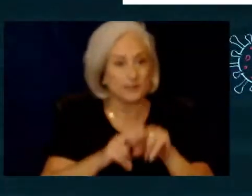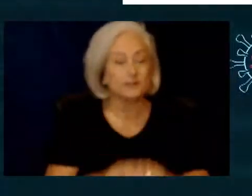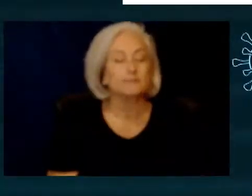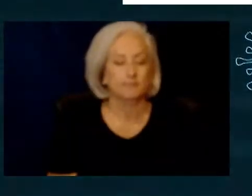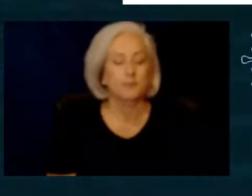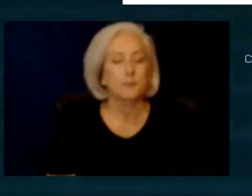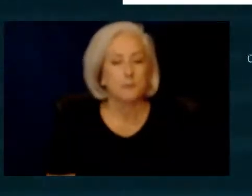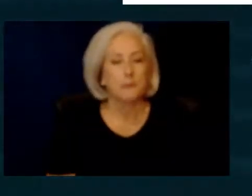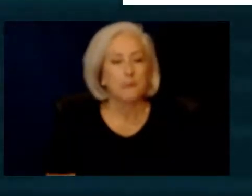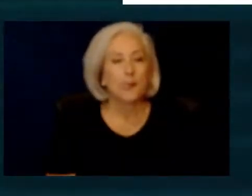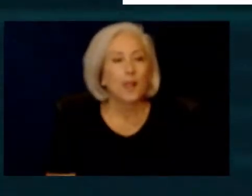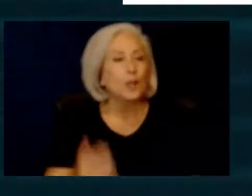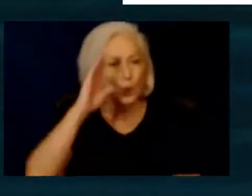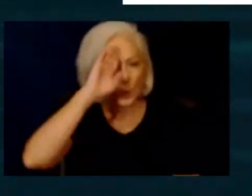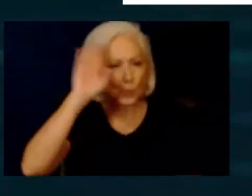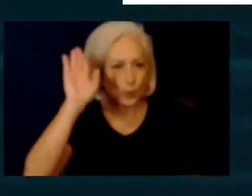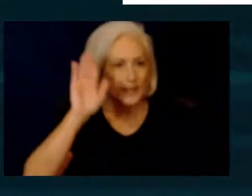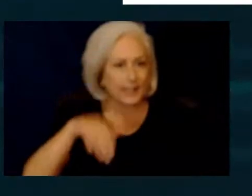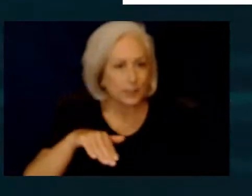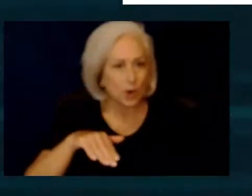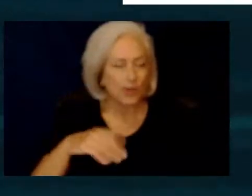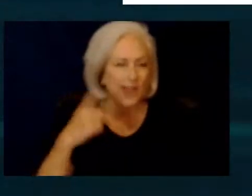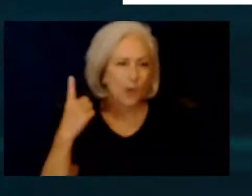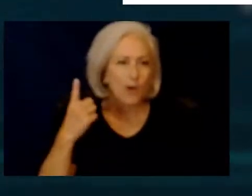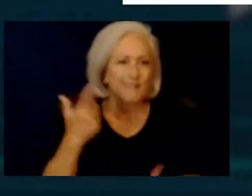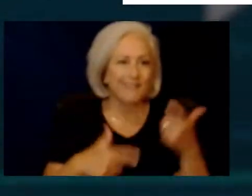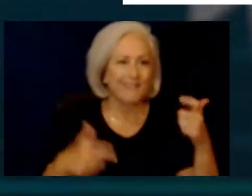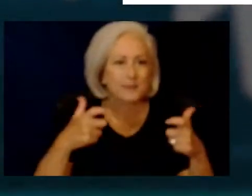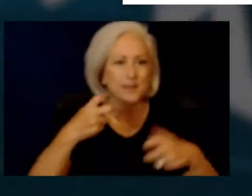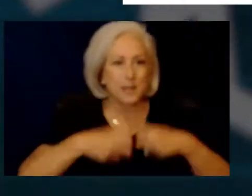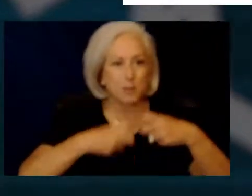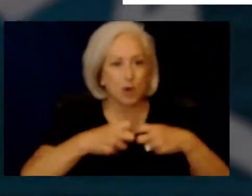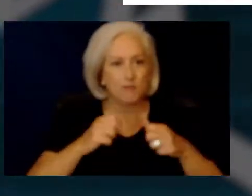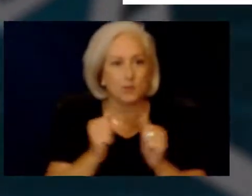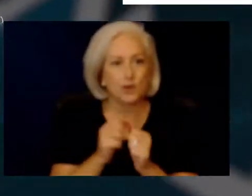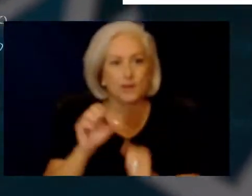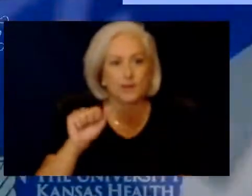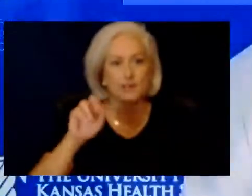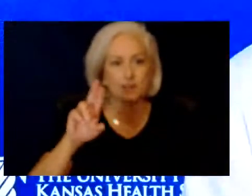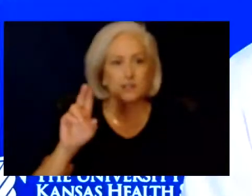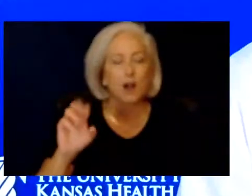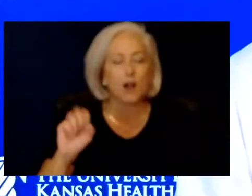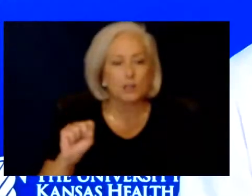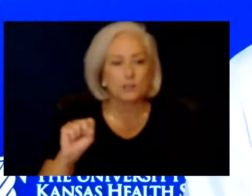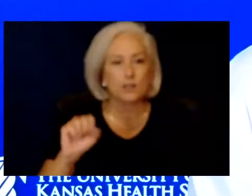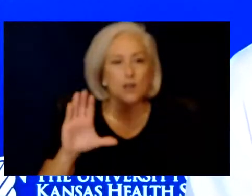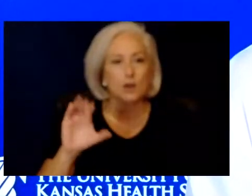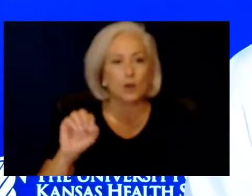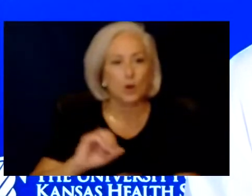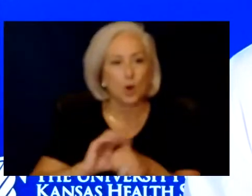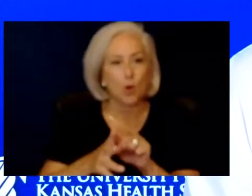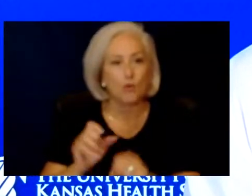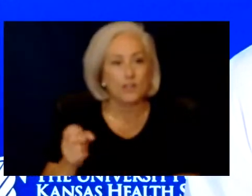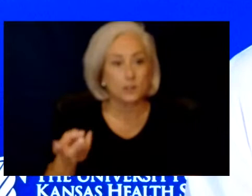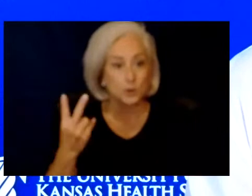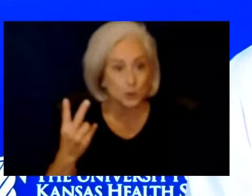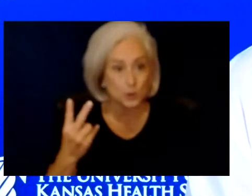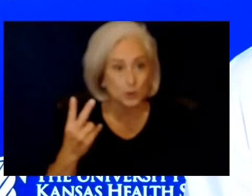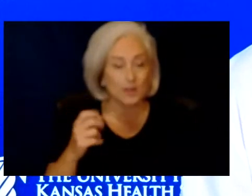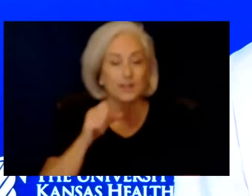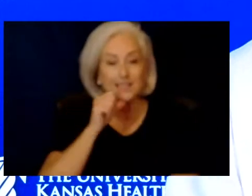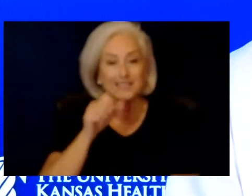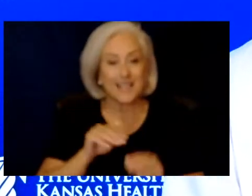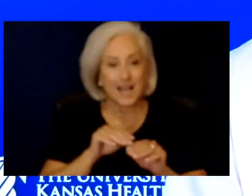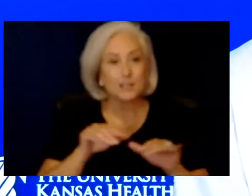that. We know that is the major problem with SARS-CoV-2 as opposed to SARS, where you weren't spreading the disease until after symptoms